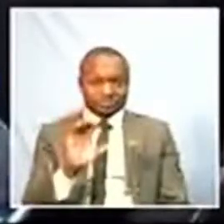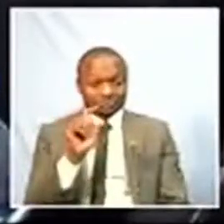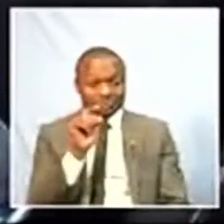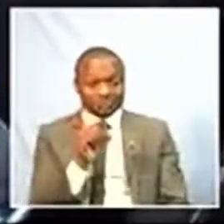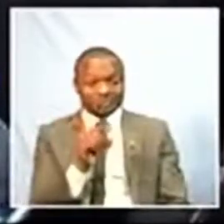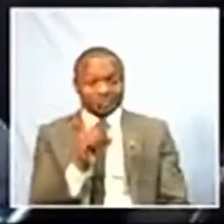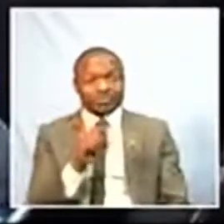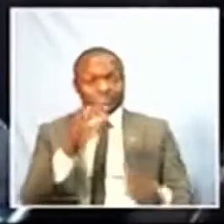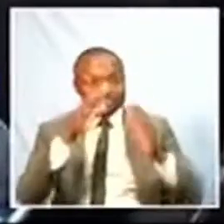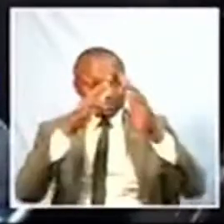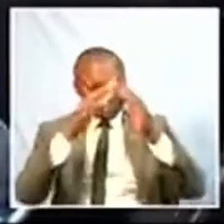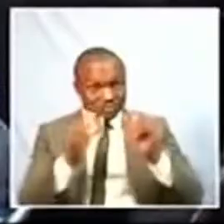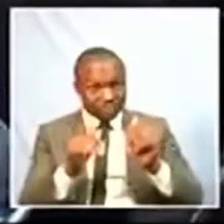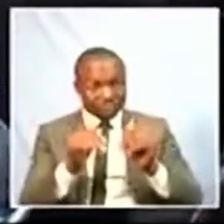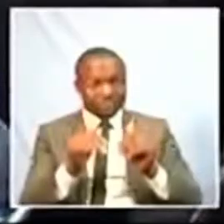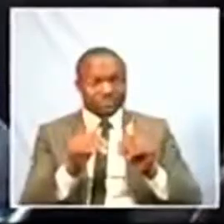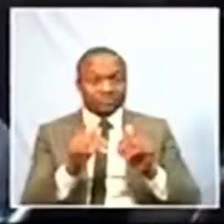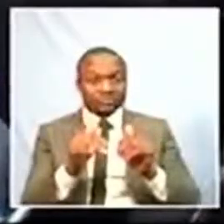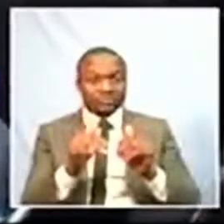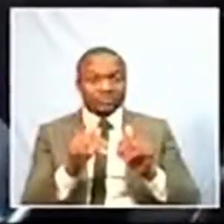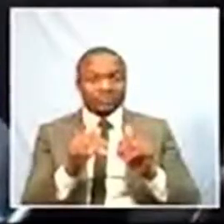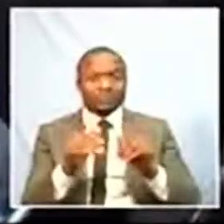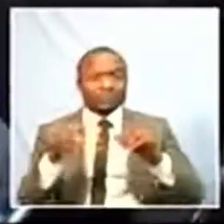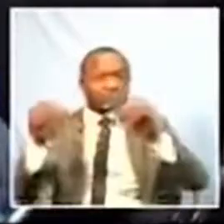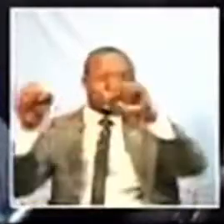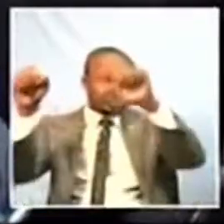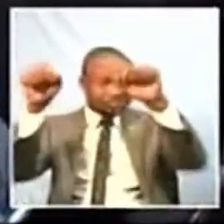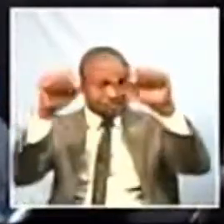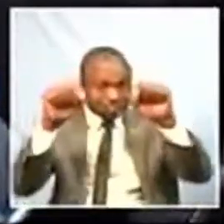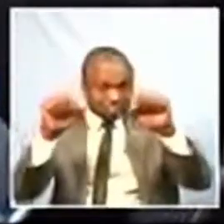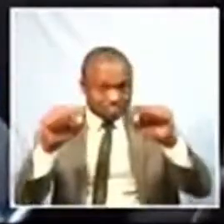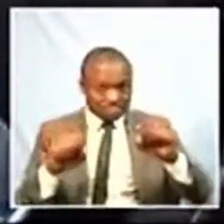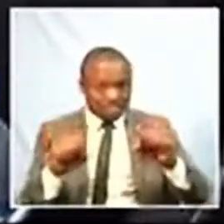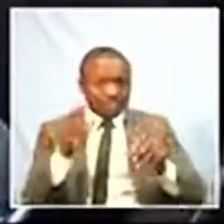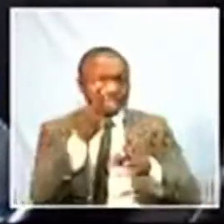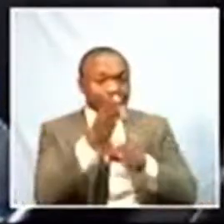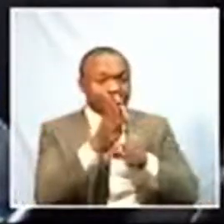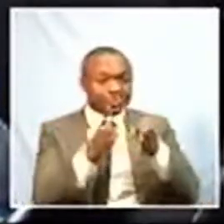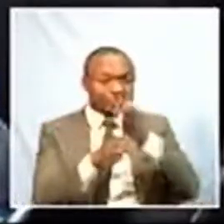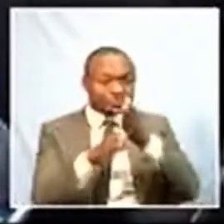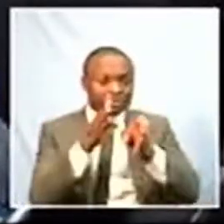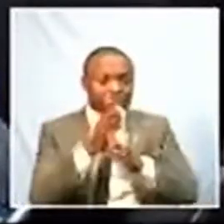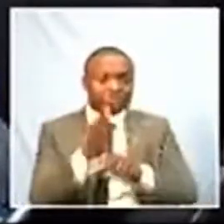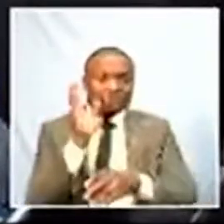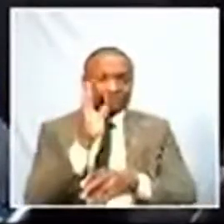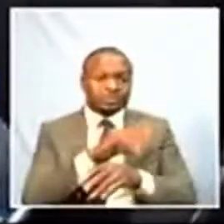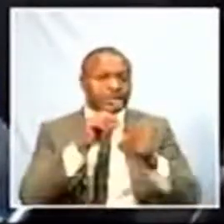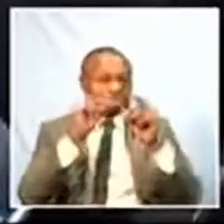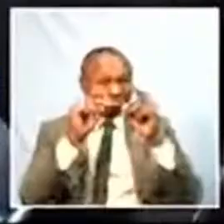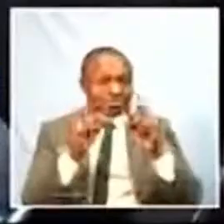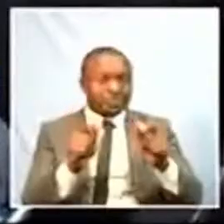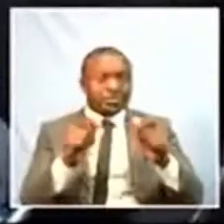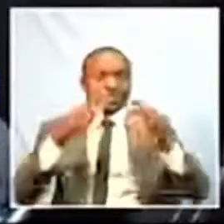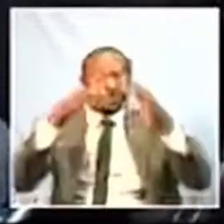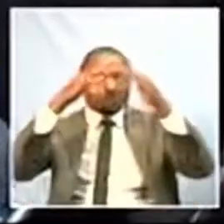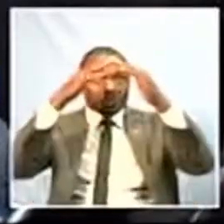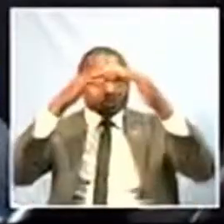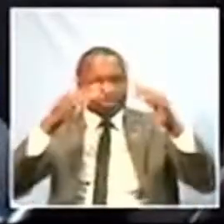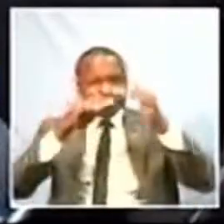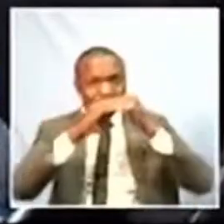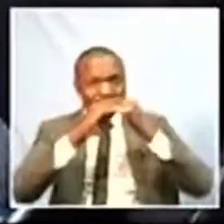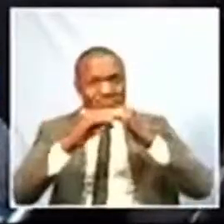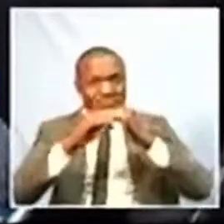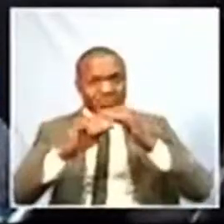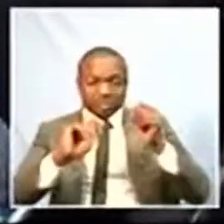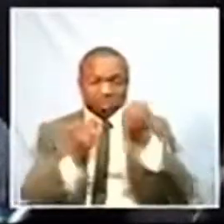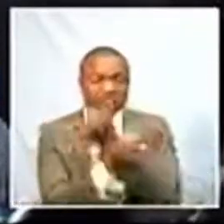that is whose superstructure was already constructed at roof level. Then a change order comes